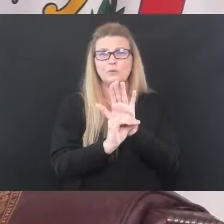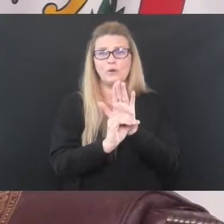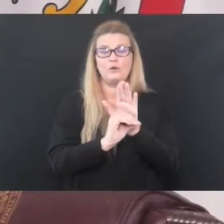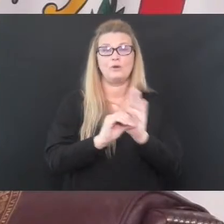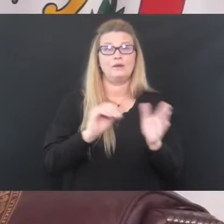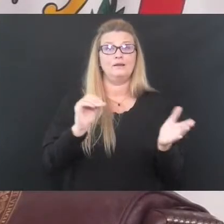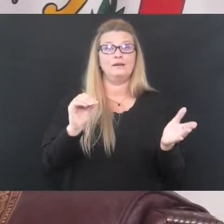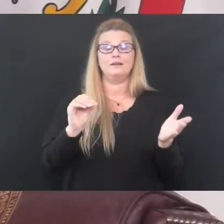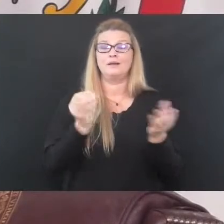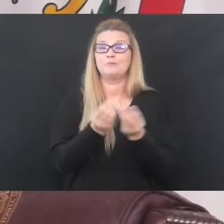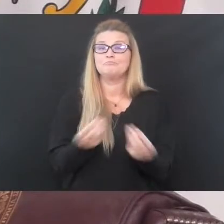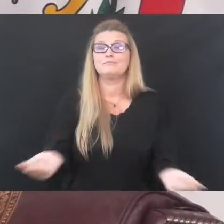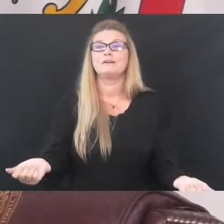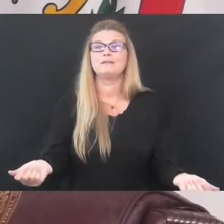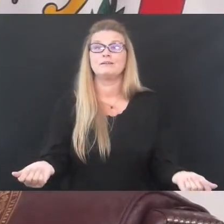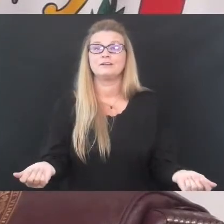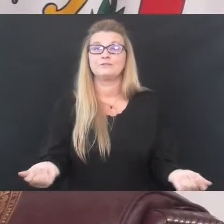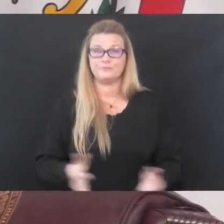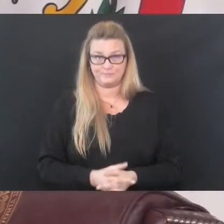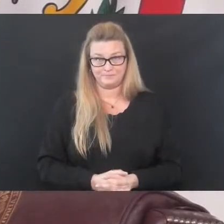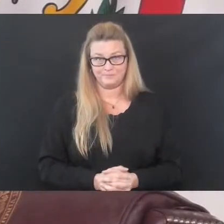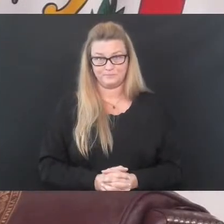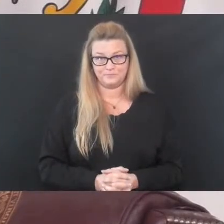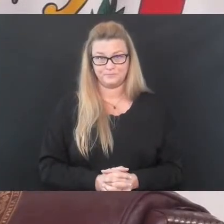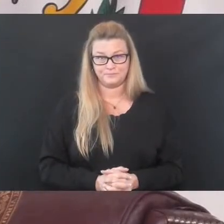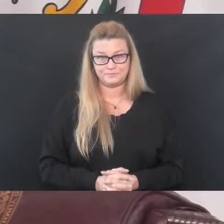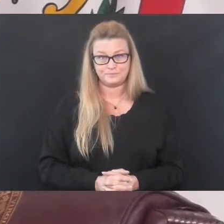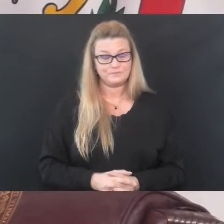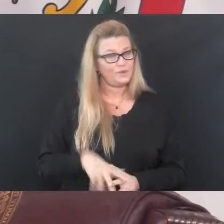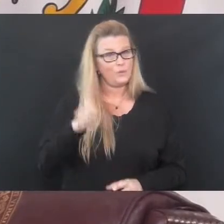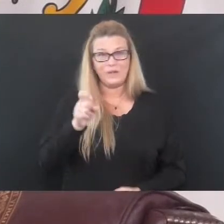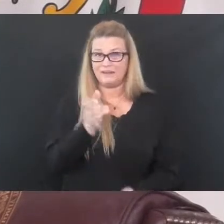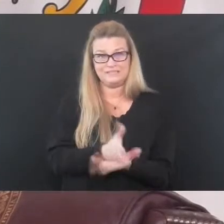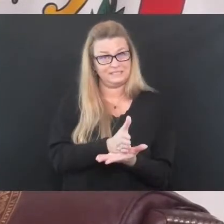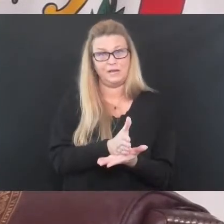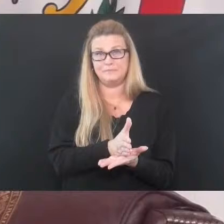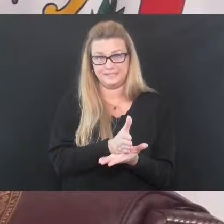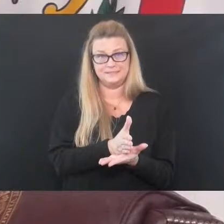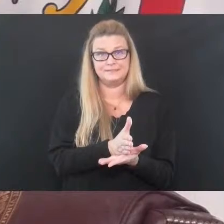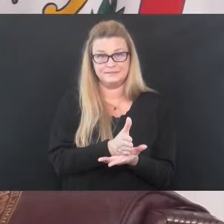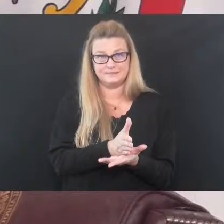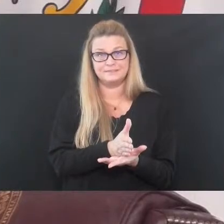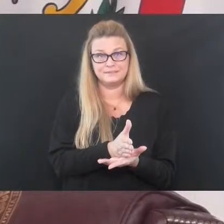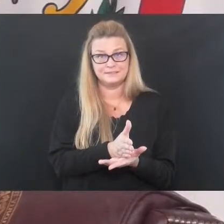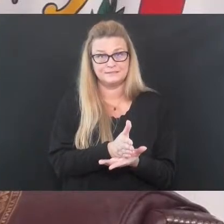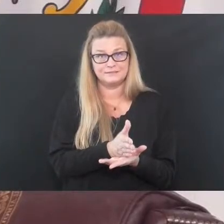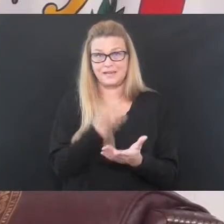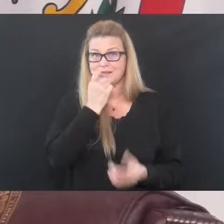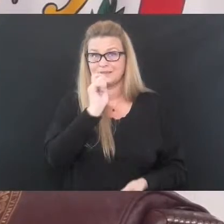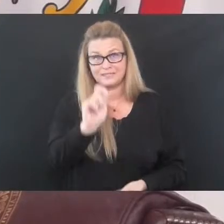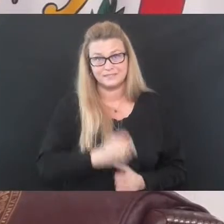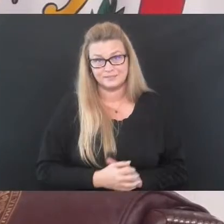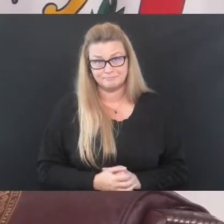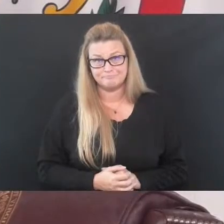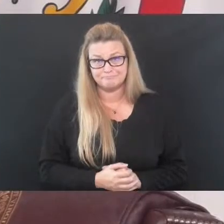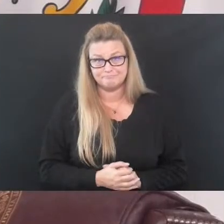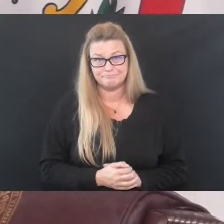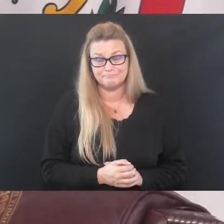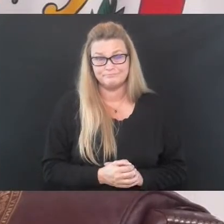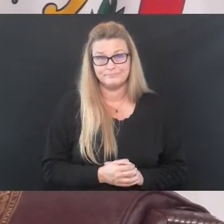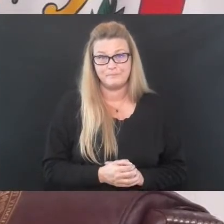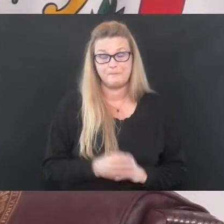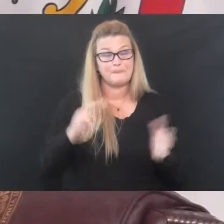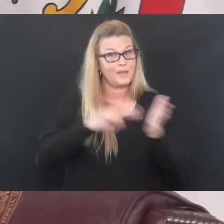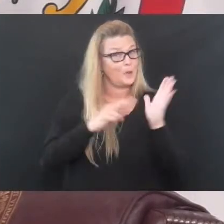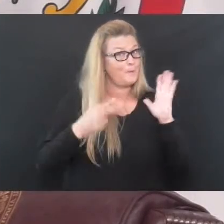absolutely become minimal. We got to shut it down, West Virginia. That's all there is to it. So